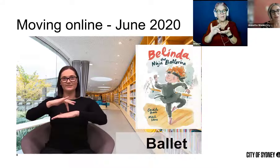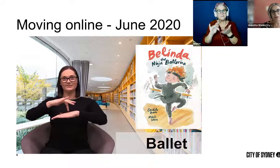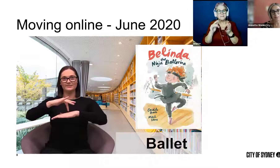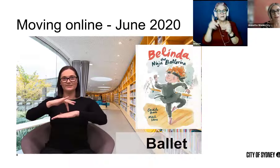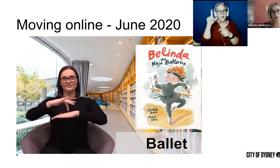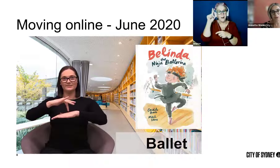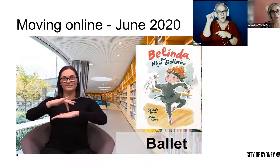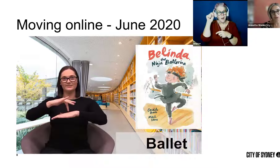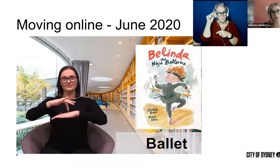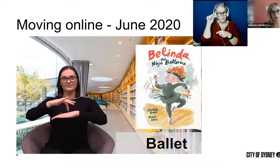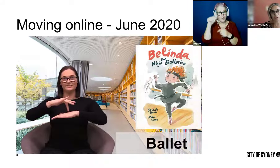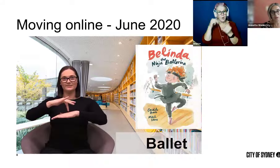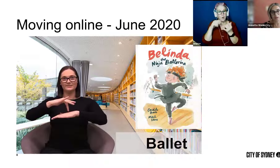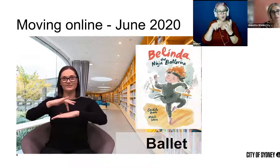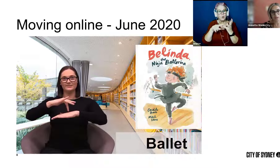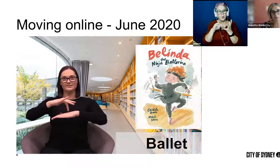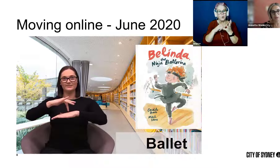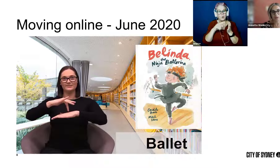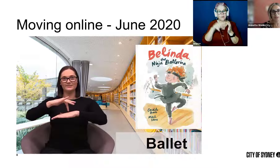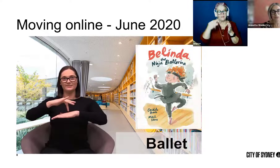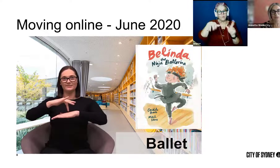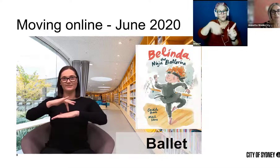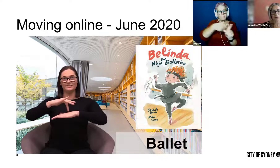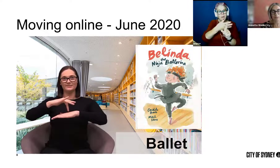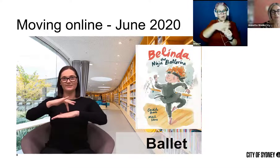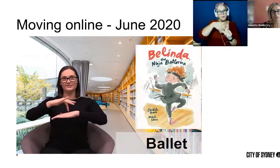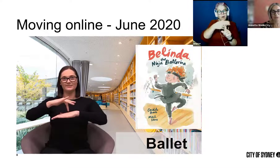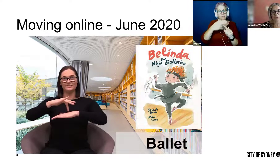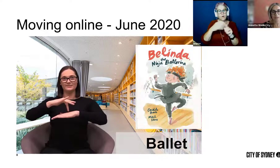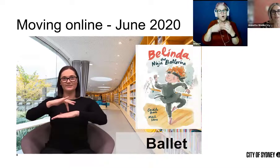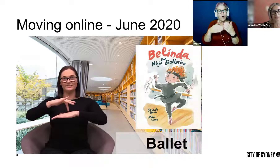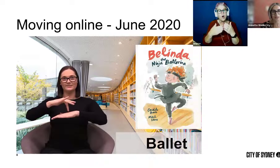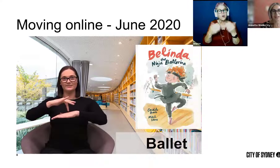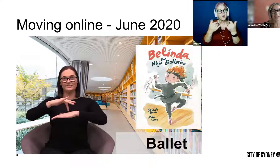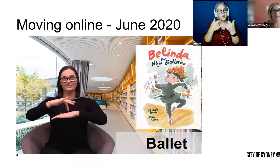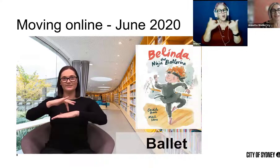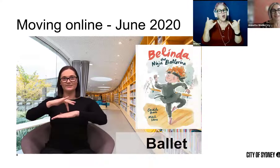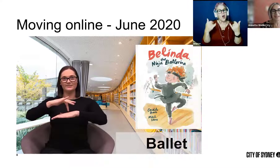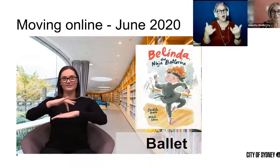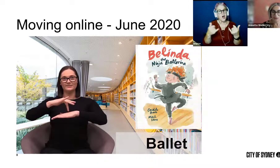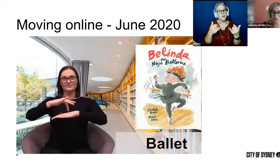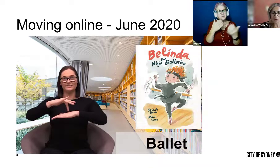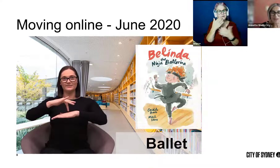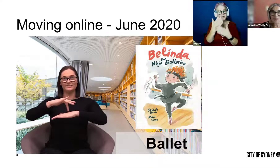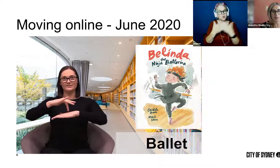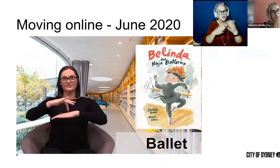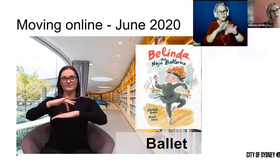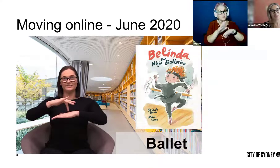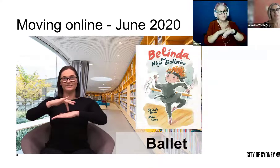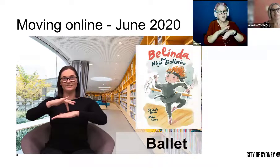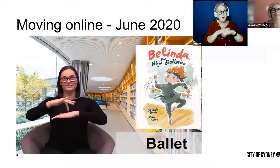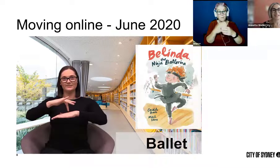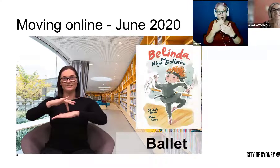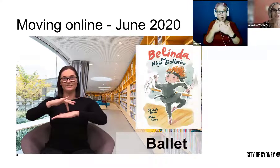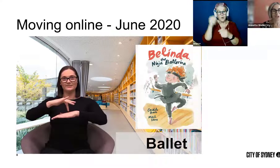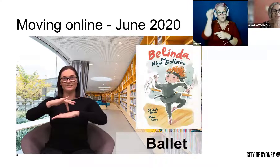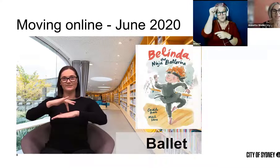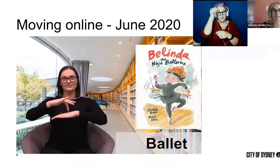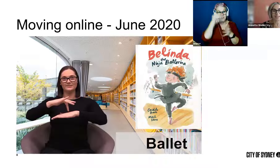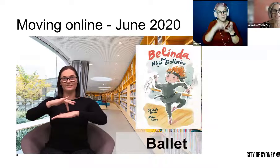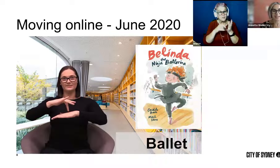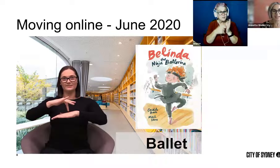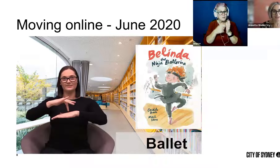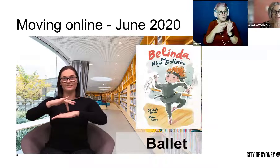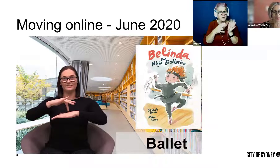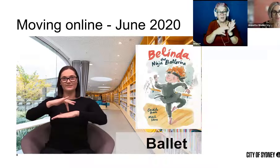as our background for our online story time. So this is all filmed on green screen, and so far nobody's commented that the